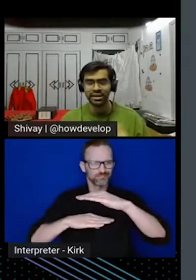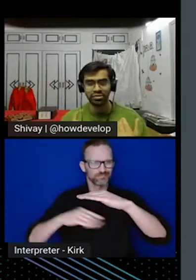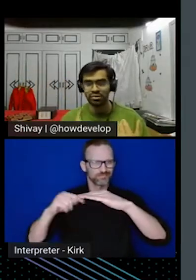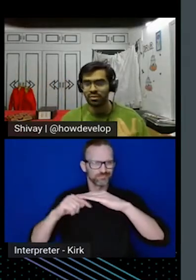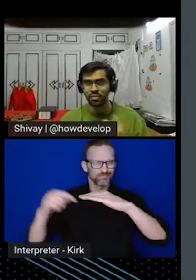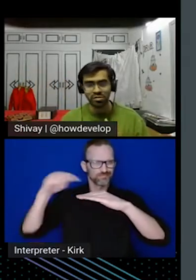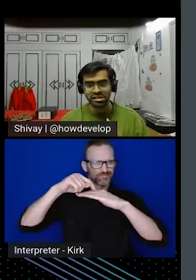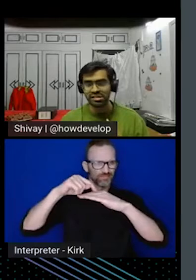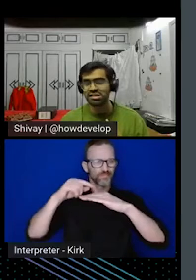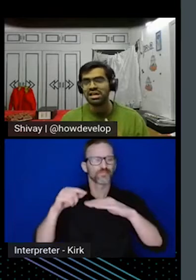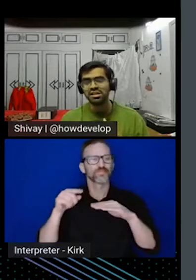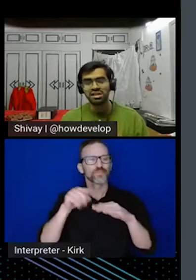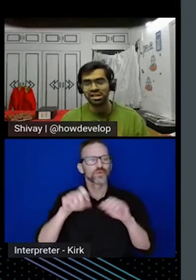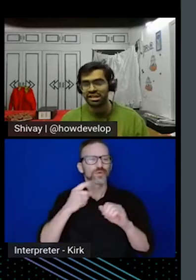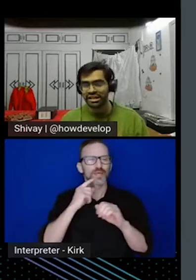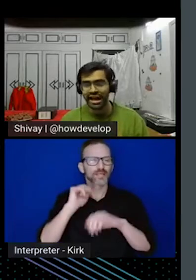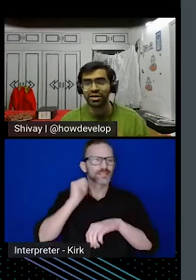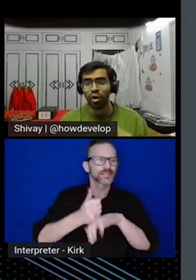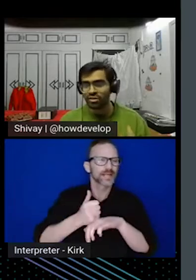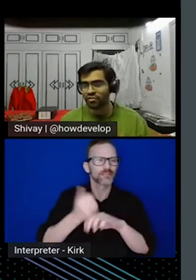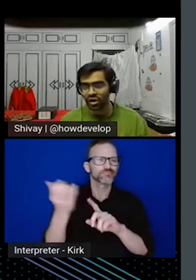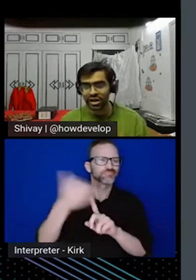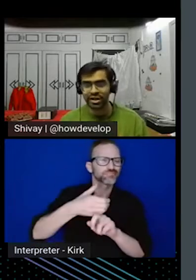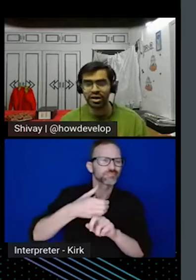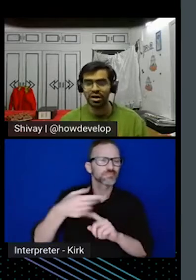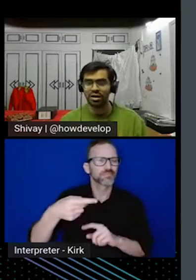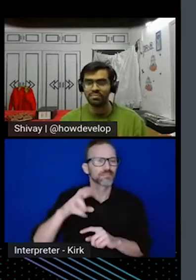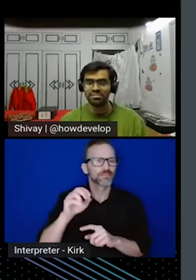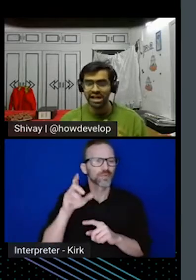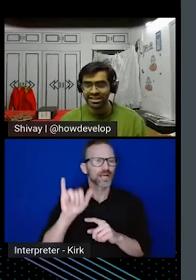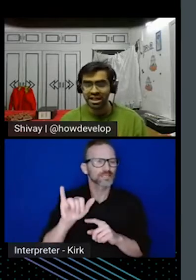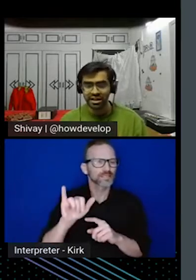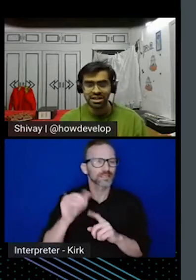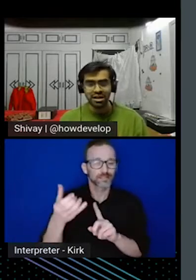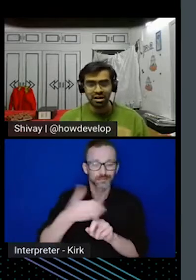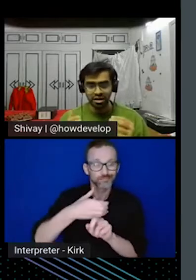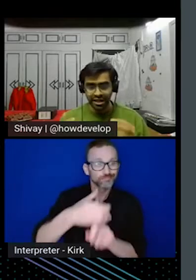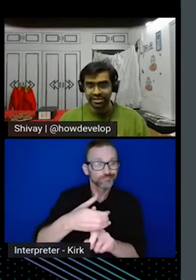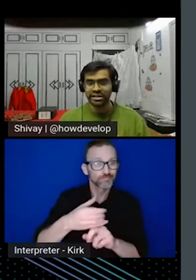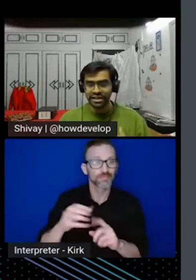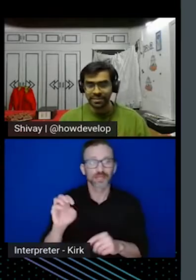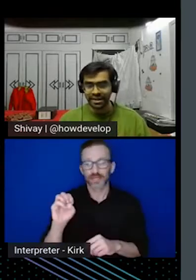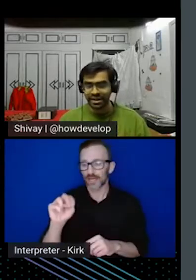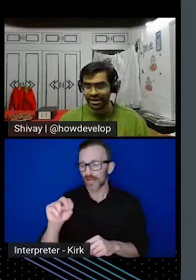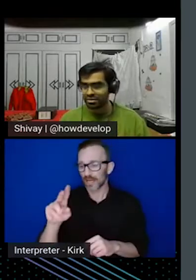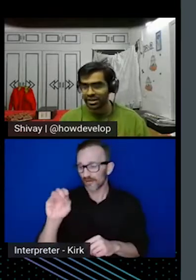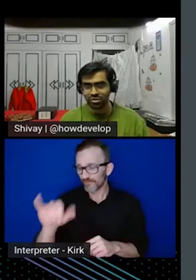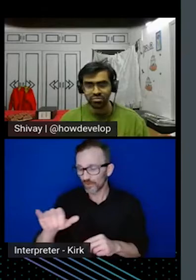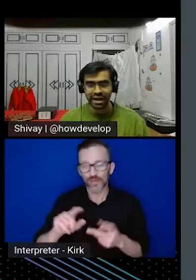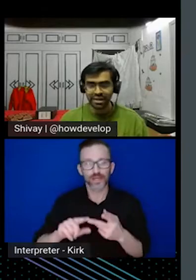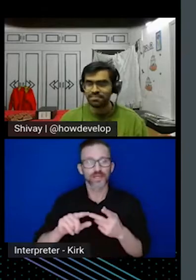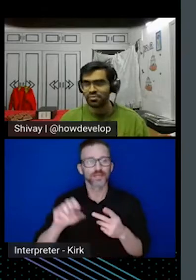some proxies such as like an Envoy sidecar in your data plane, and help to sort